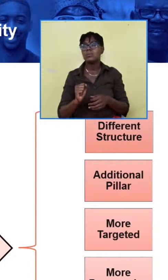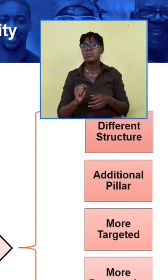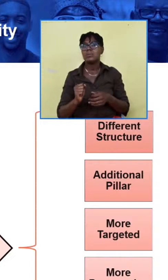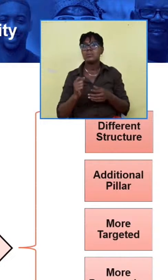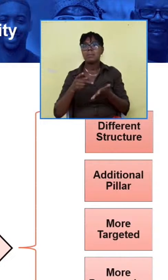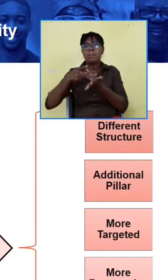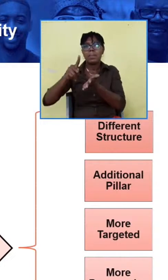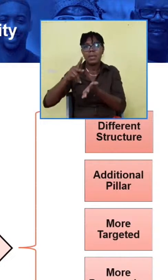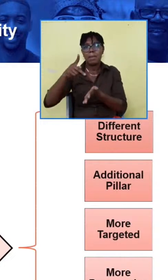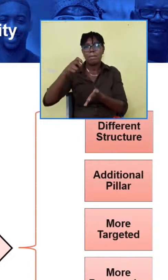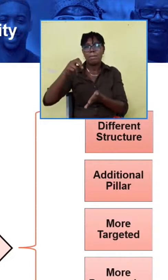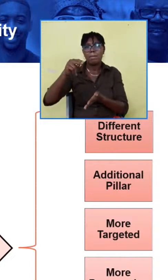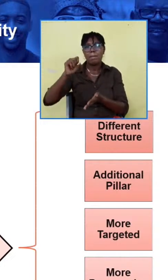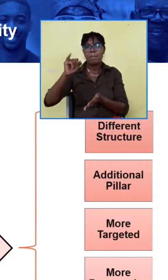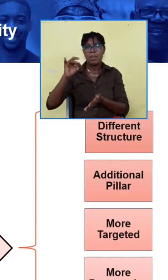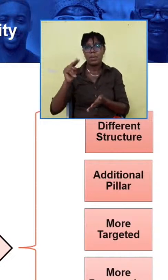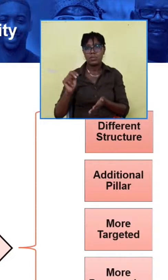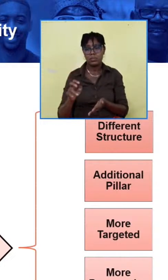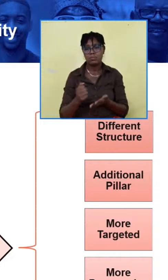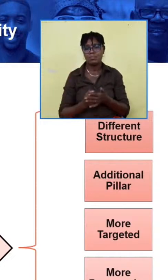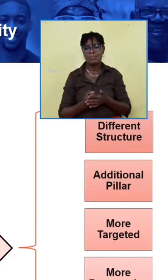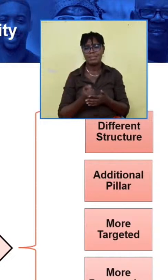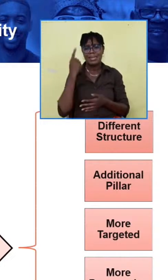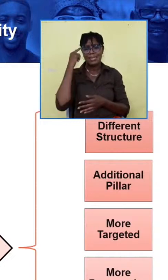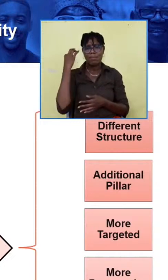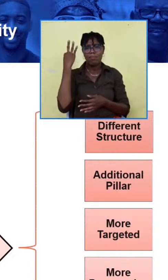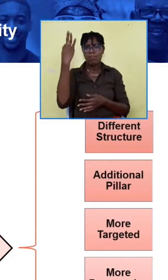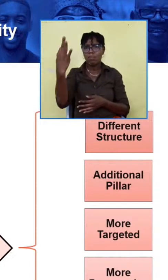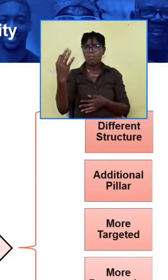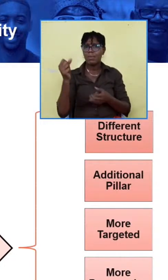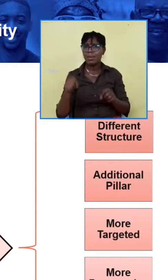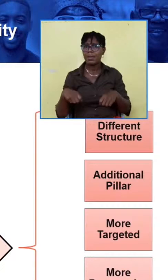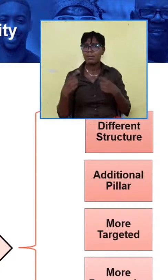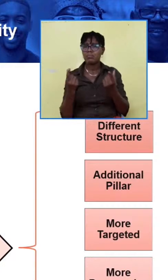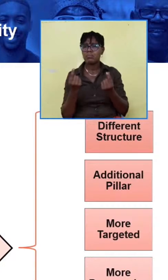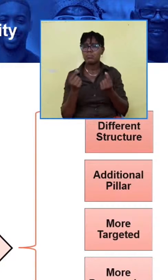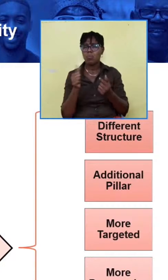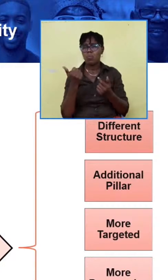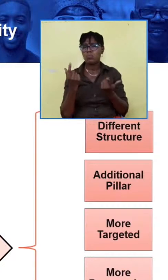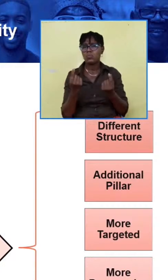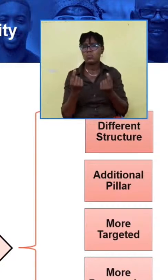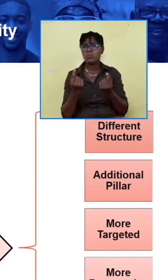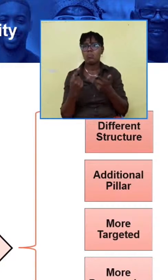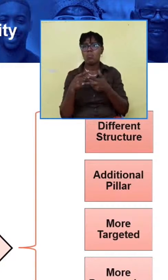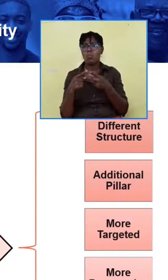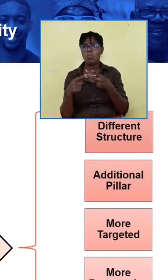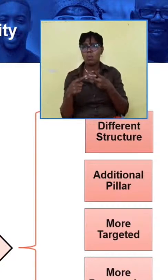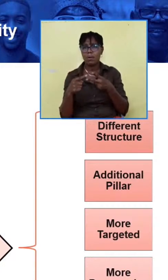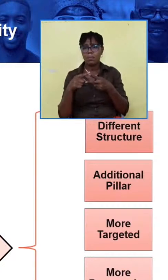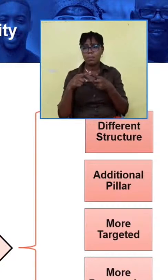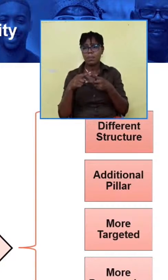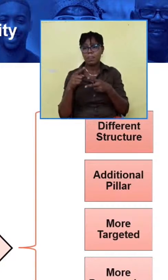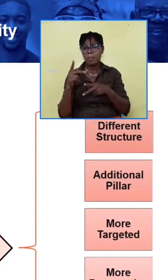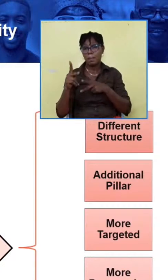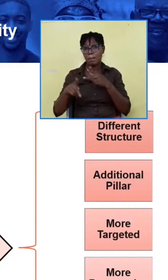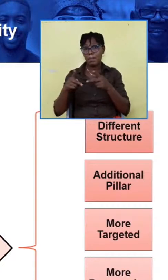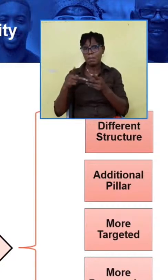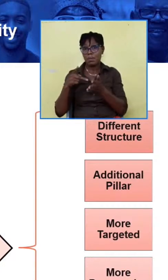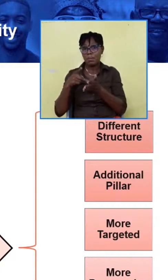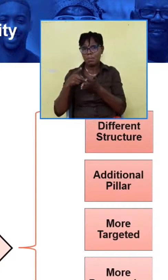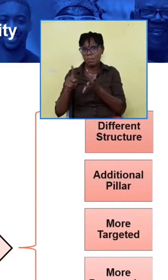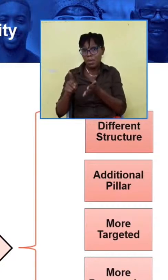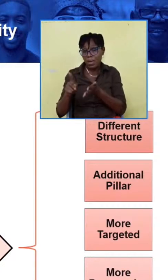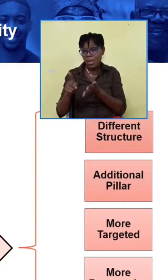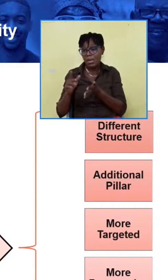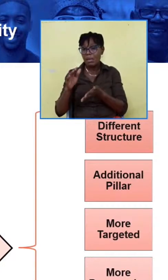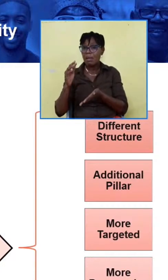pension costs down the road, there are really two things that we can do, two other things that we can do. One is have people start a little bit later than